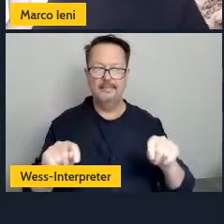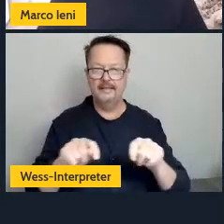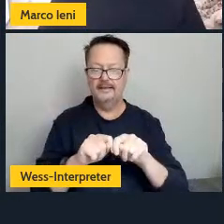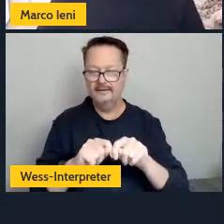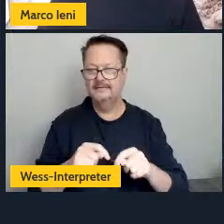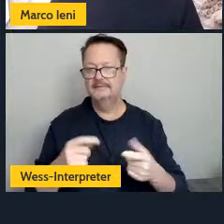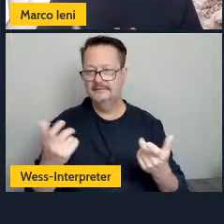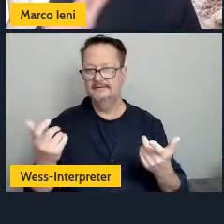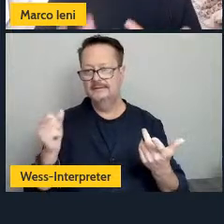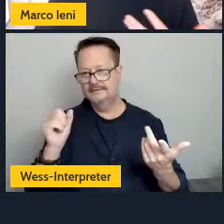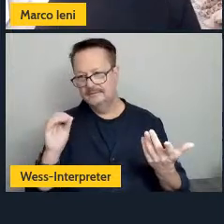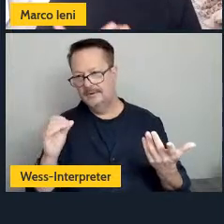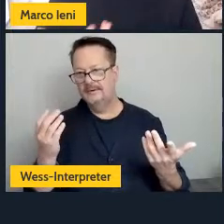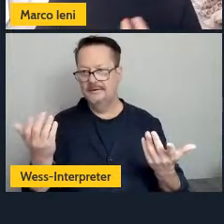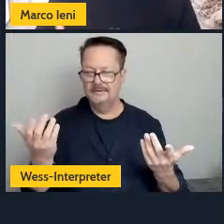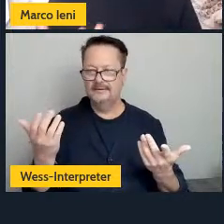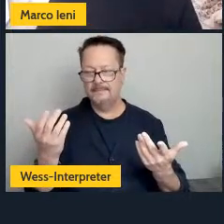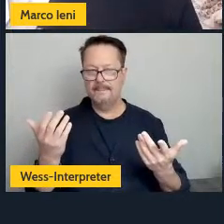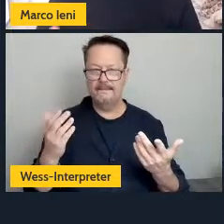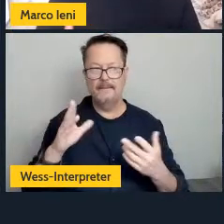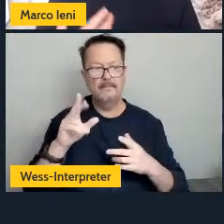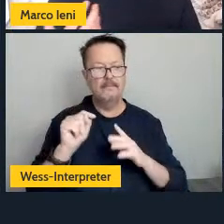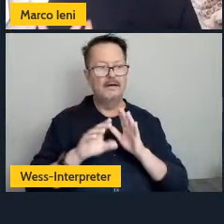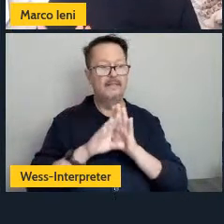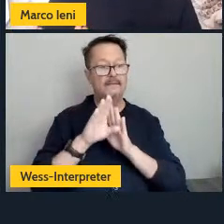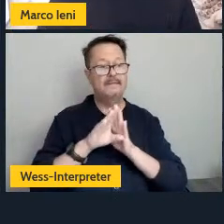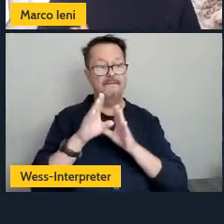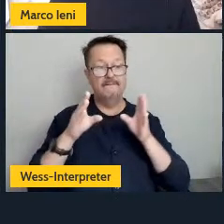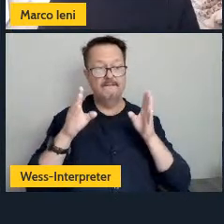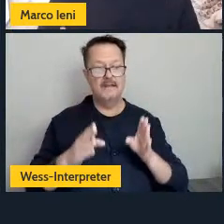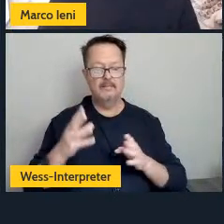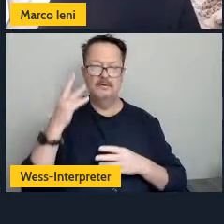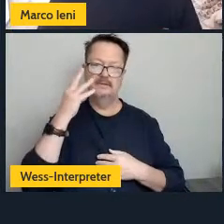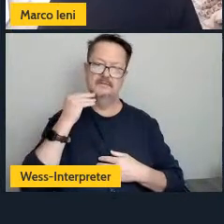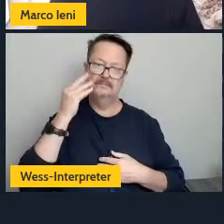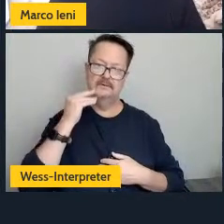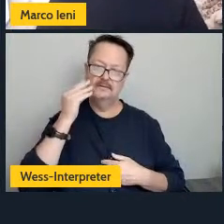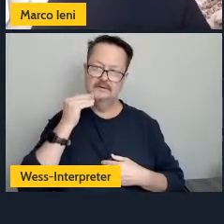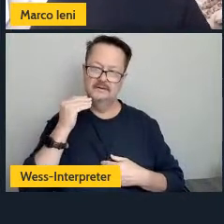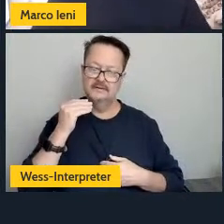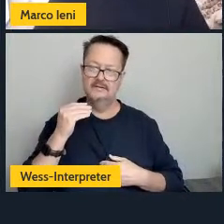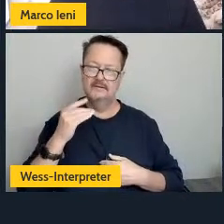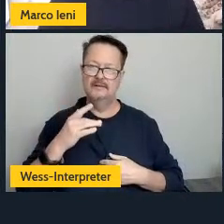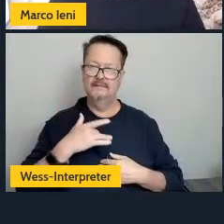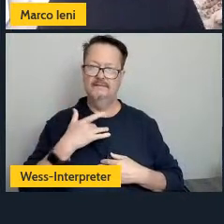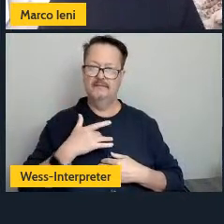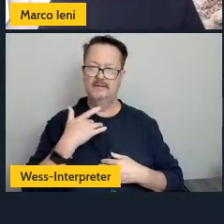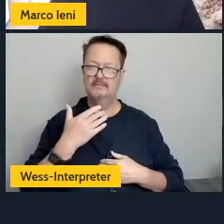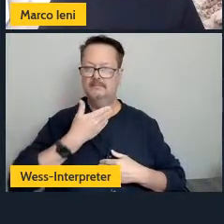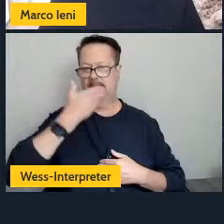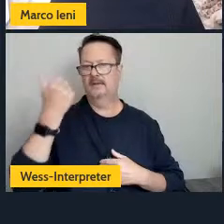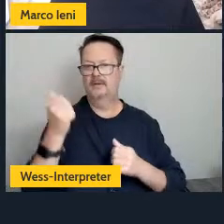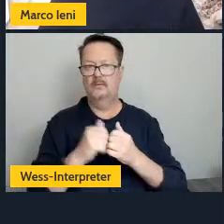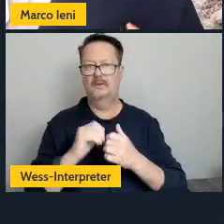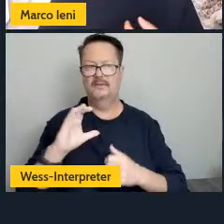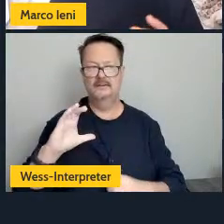So yeah, the developer experience I feel is better with CDKs.